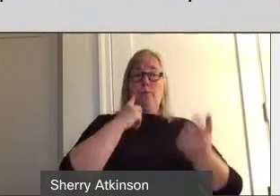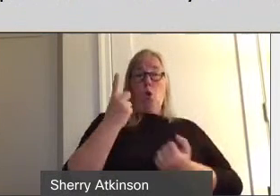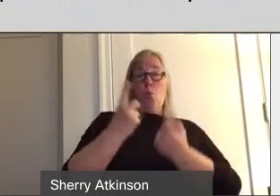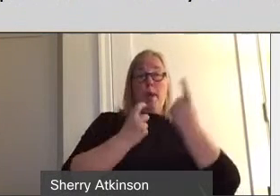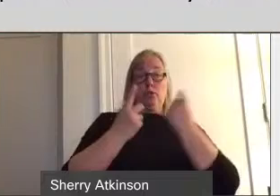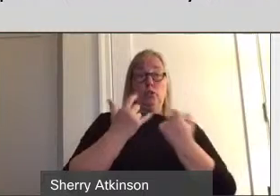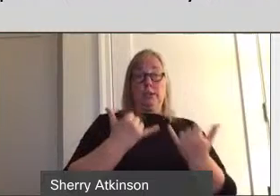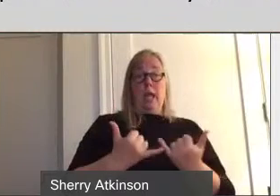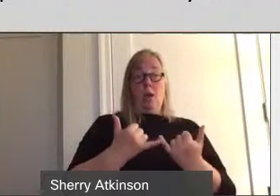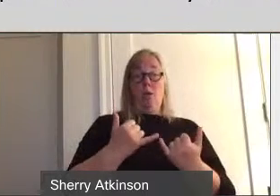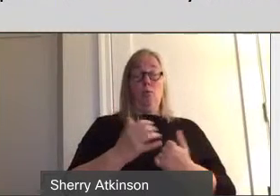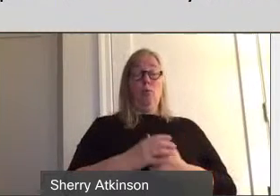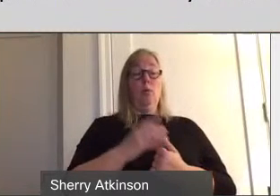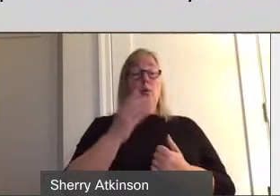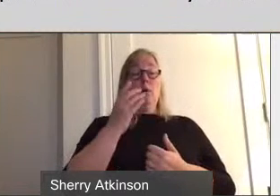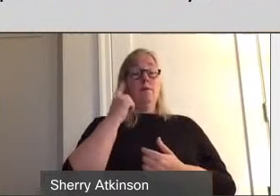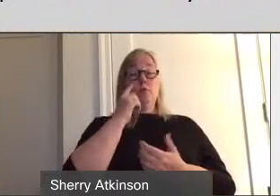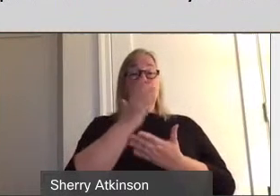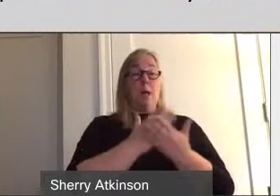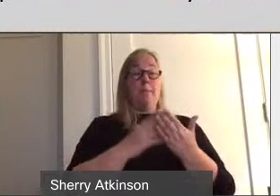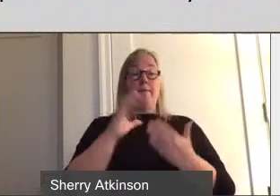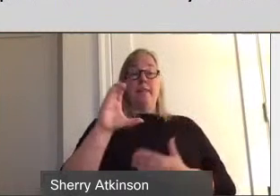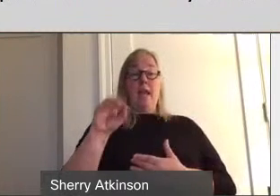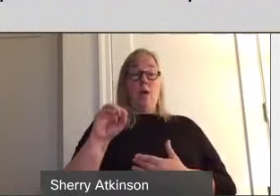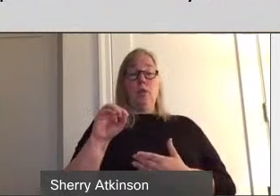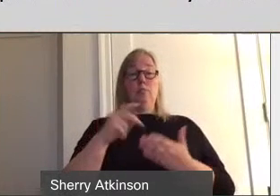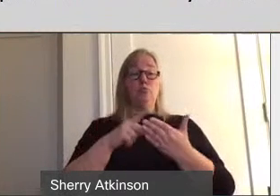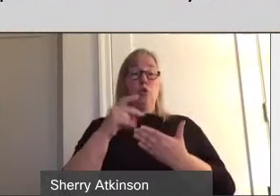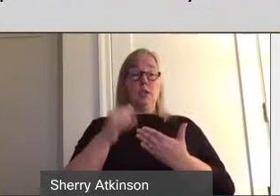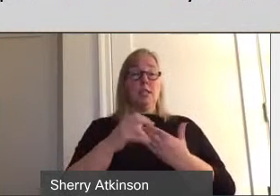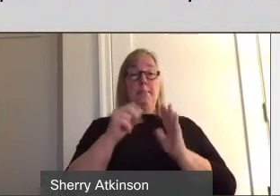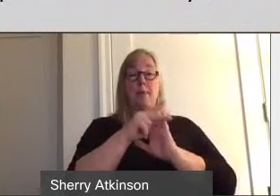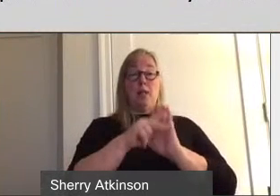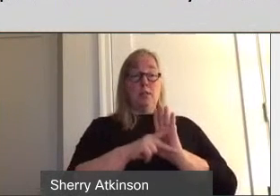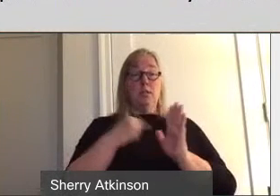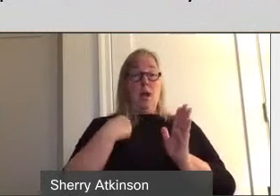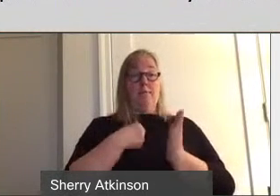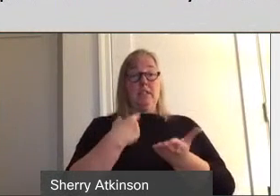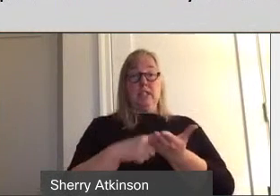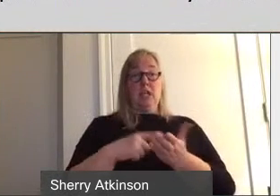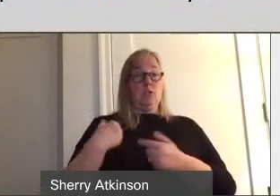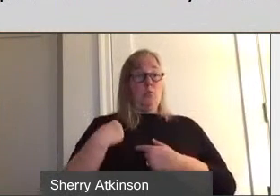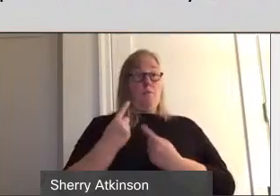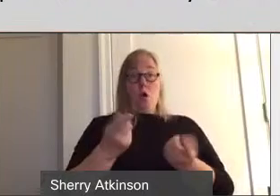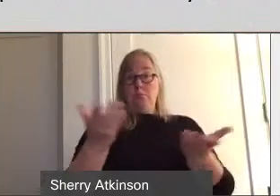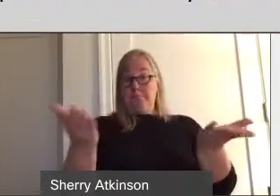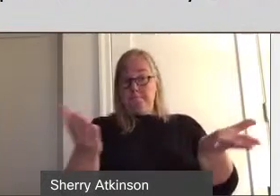county projects and policies that I've already discussed.